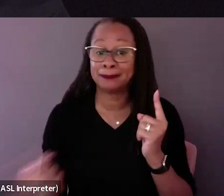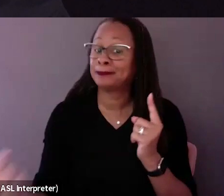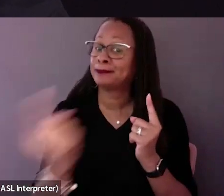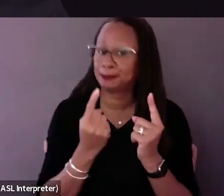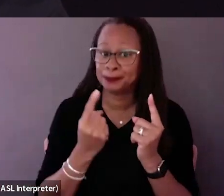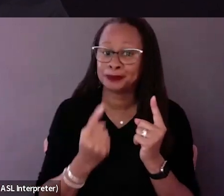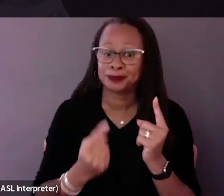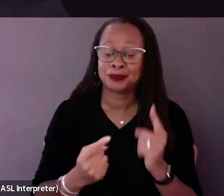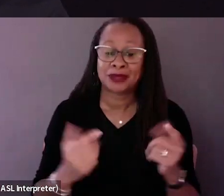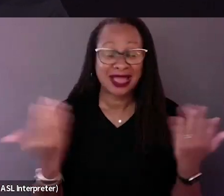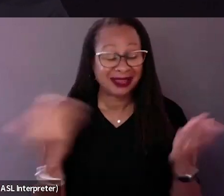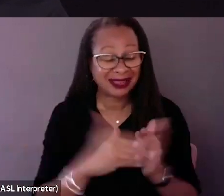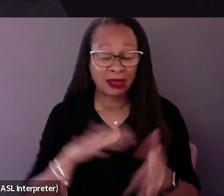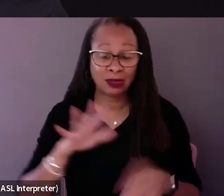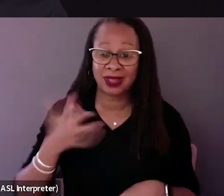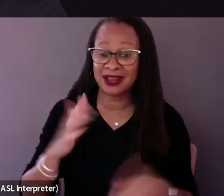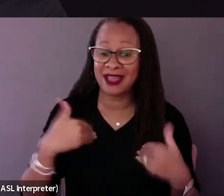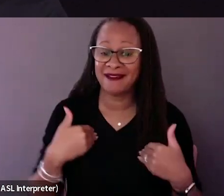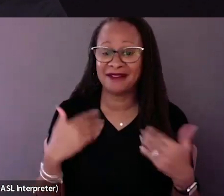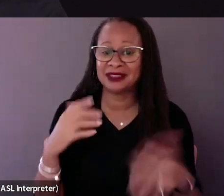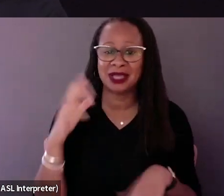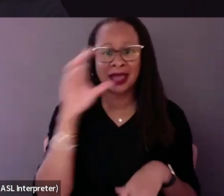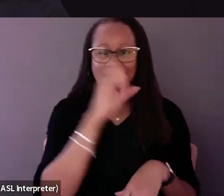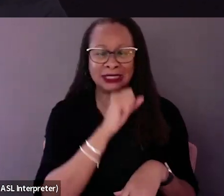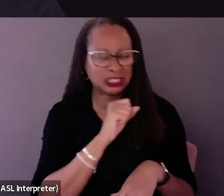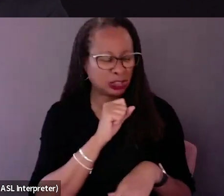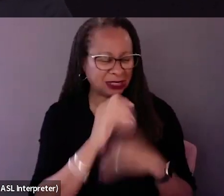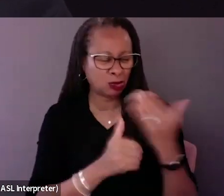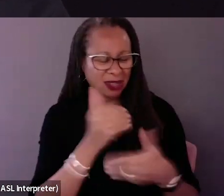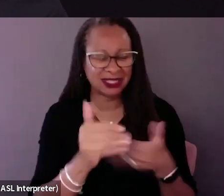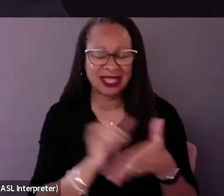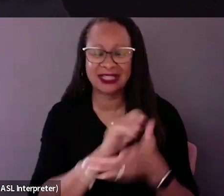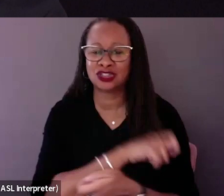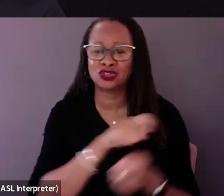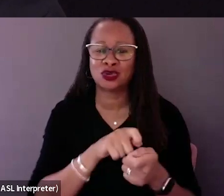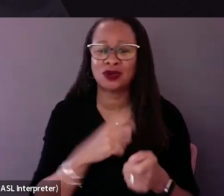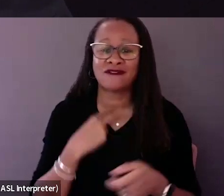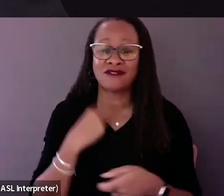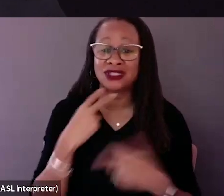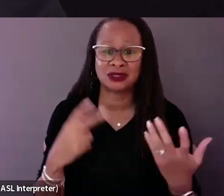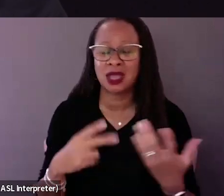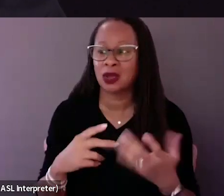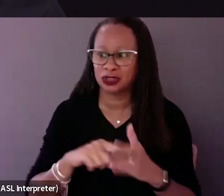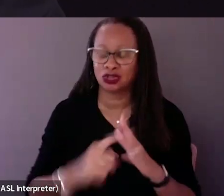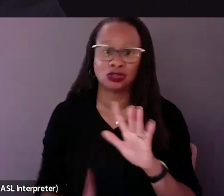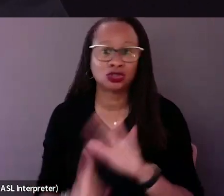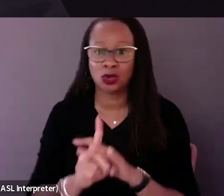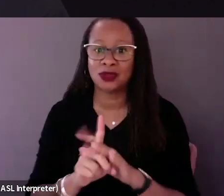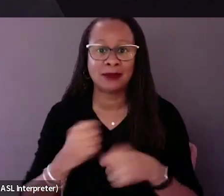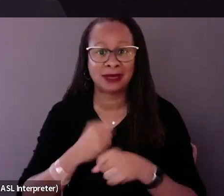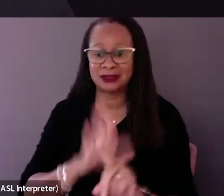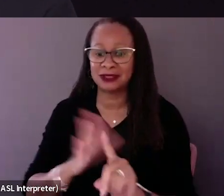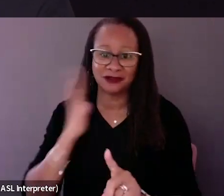And there was, again, this kind of a mysterious process that certain voices stood out or would start to come and make